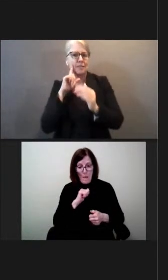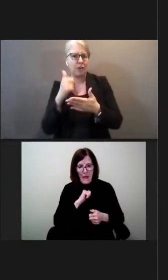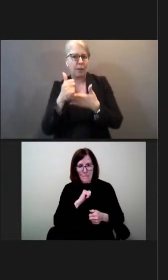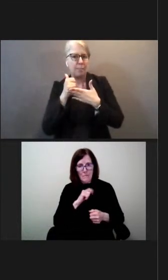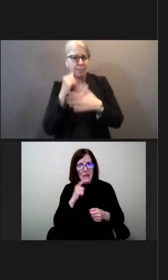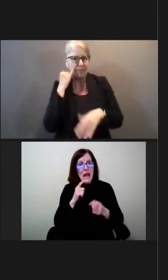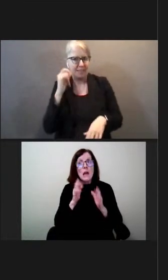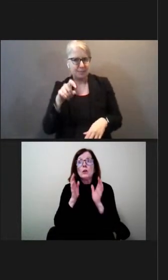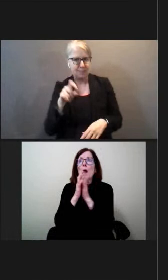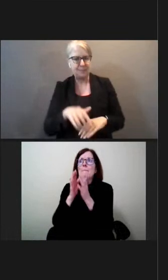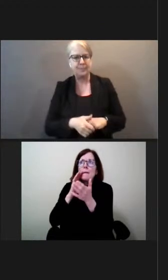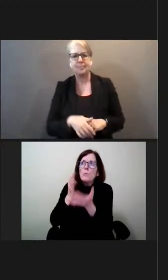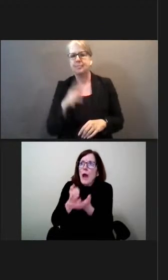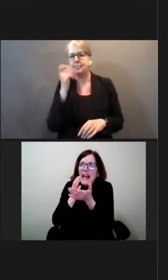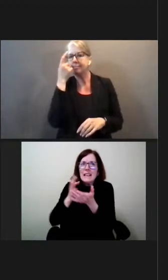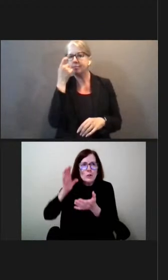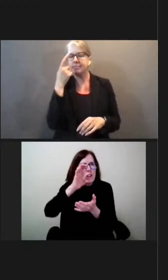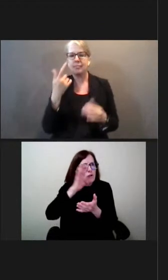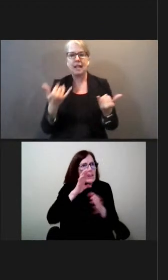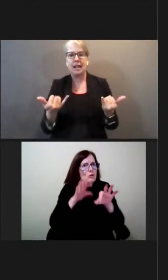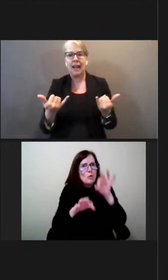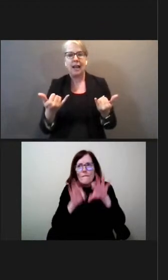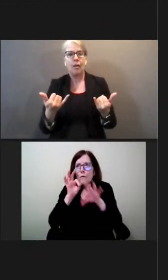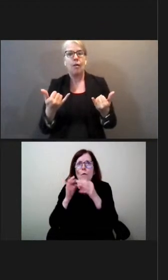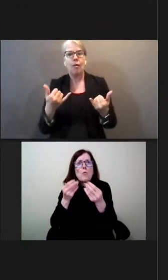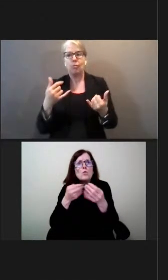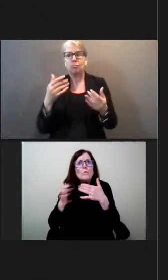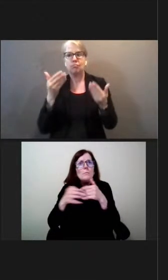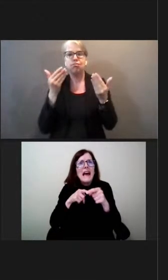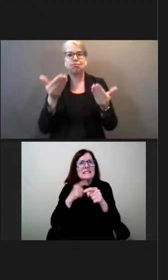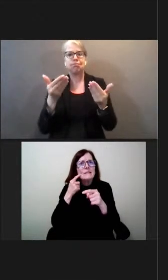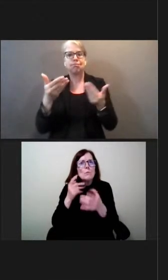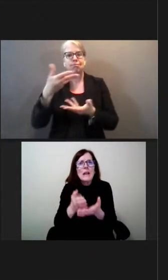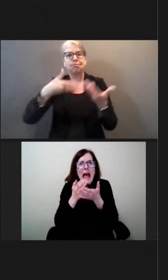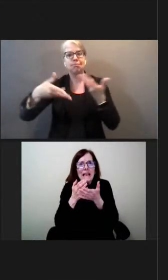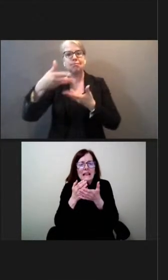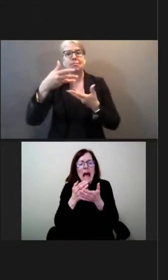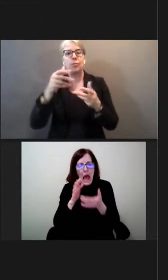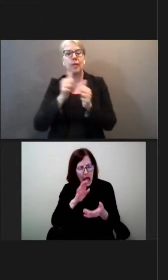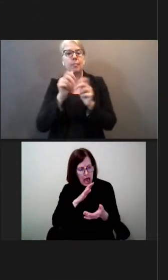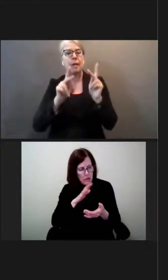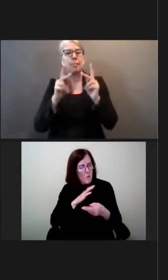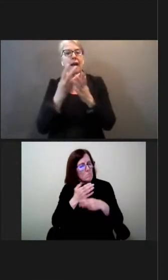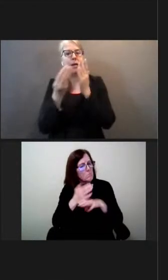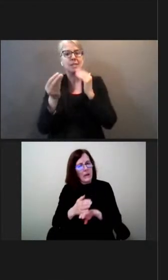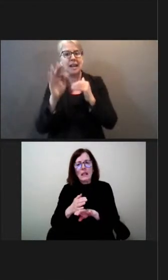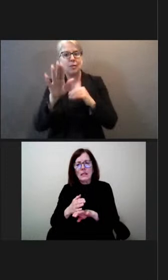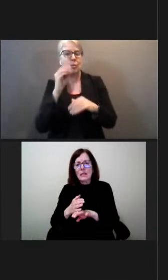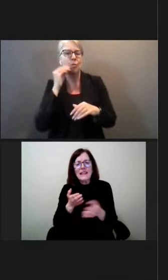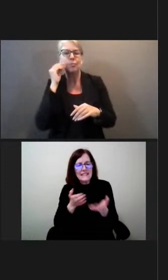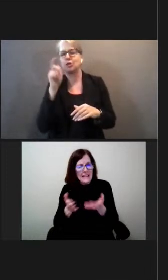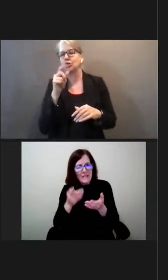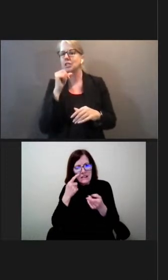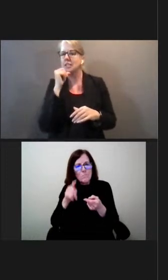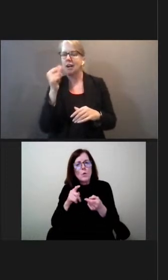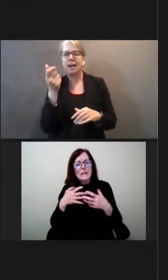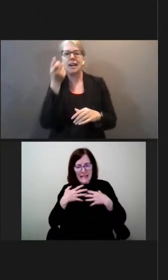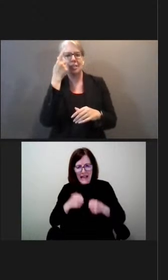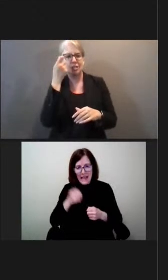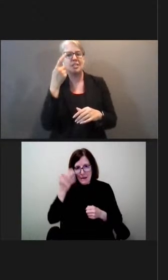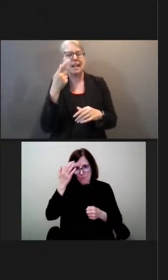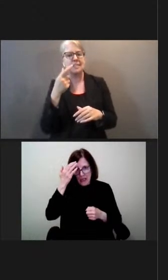It's still not the time to be interacting with people outside your household. Yes, we have close to